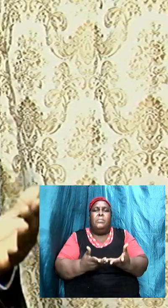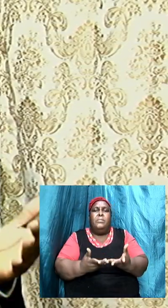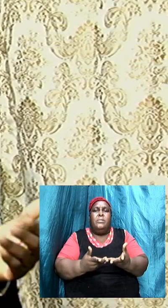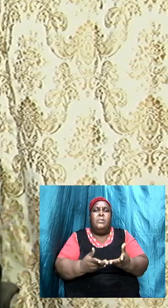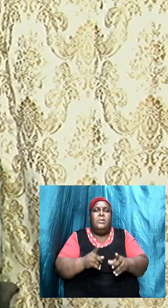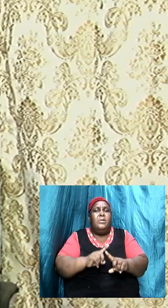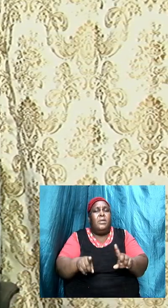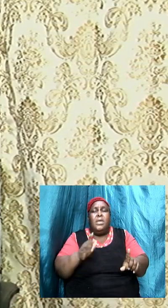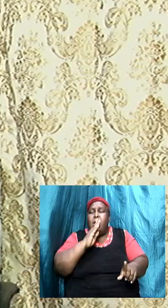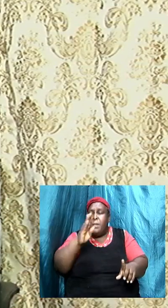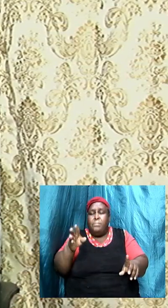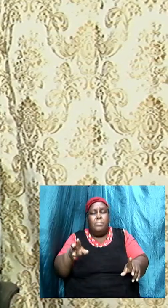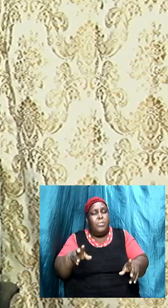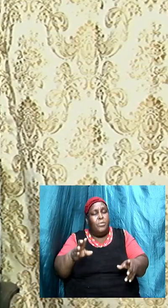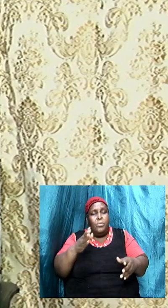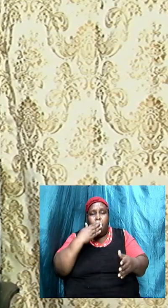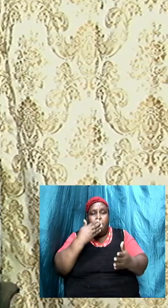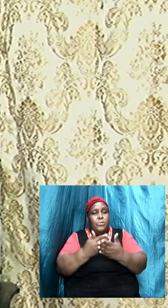Can't be good for a doctrine.